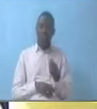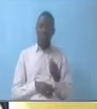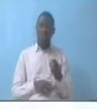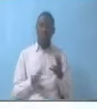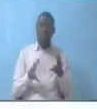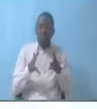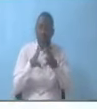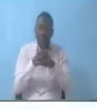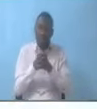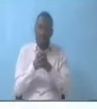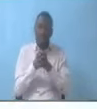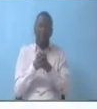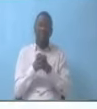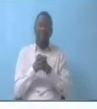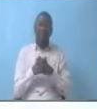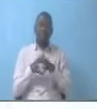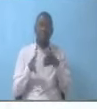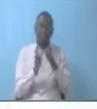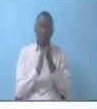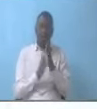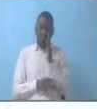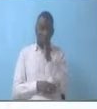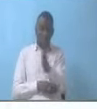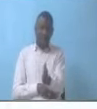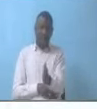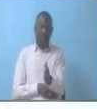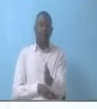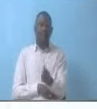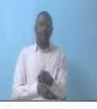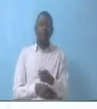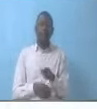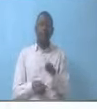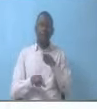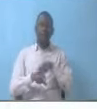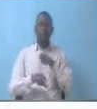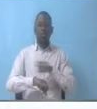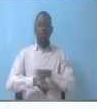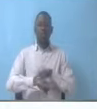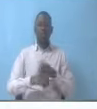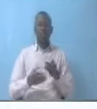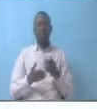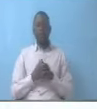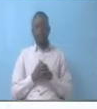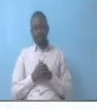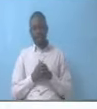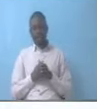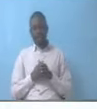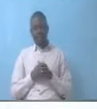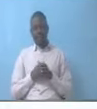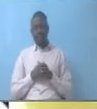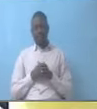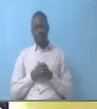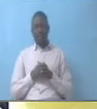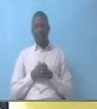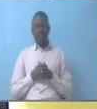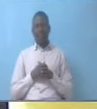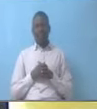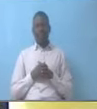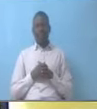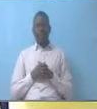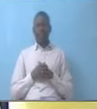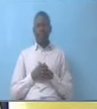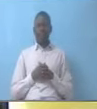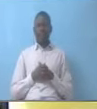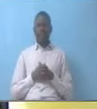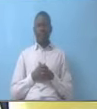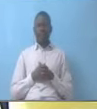process. Liñ doon laccé kañ moy naka lañ doon doxalé lepp lo xamné mu ngi aju ci walli sét alé réew mi fum duggu. This is the existential dilemma